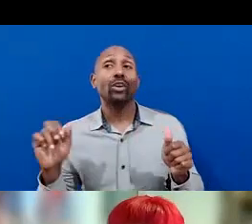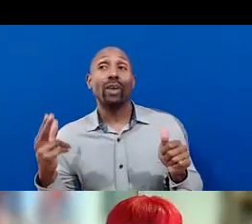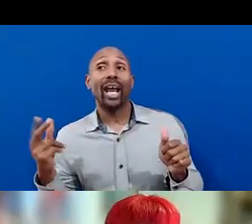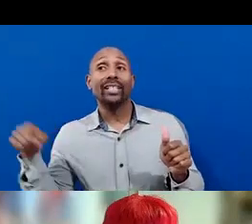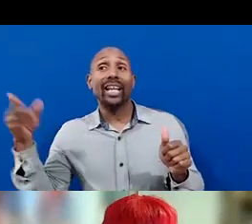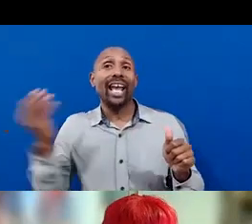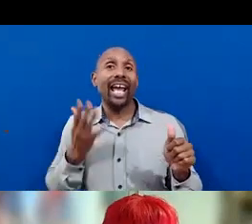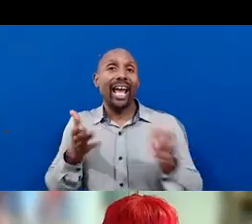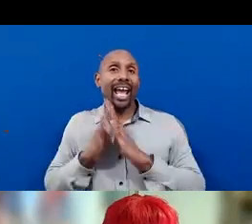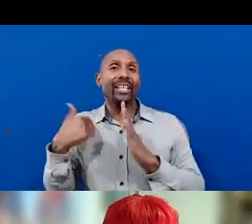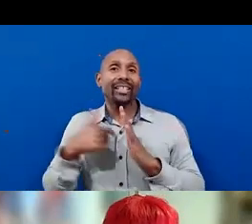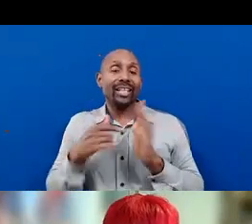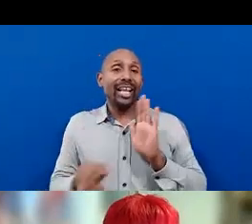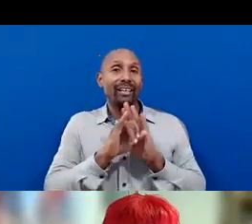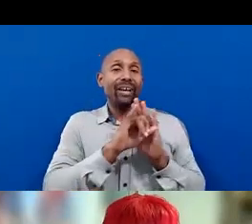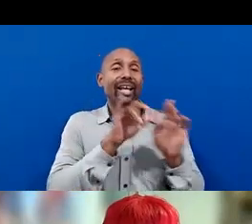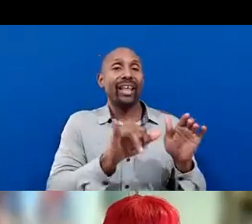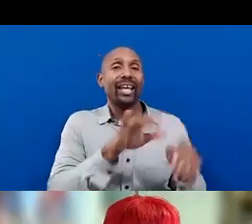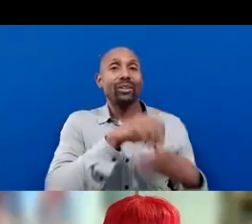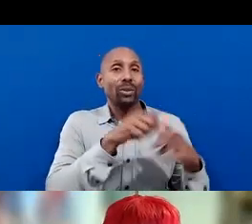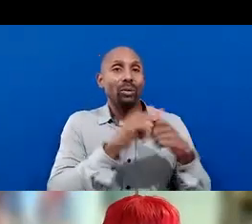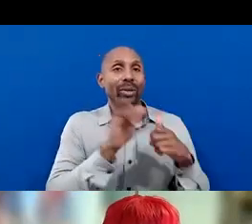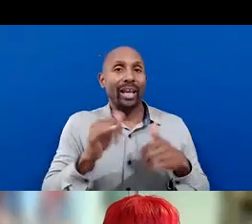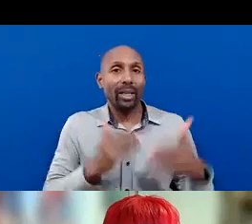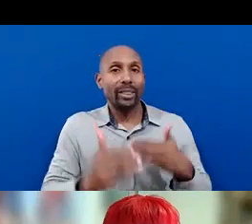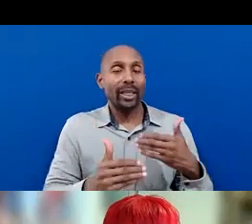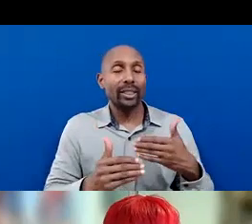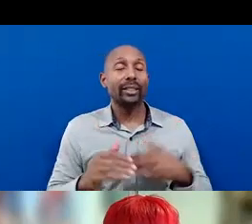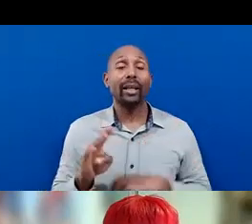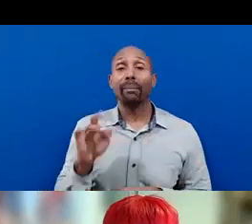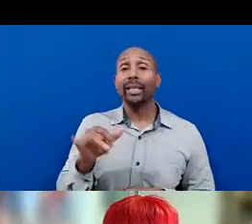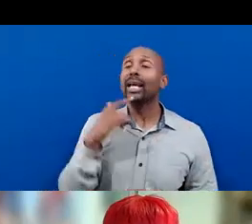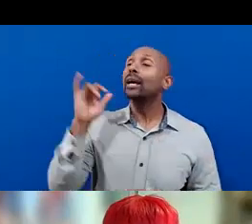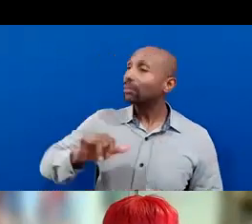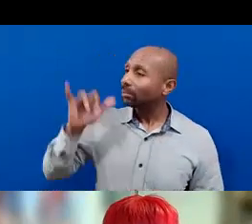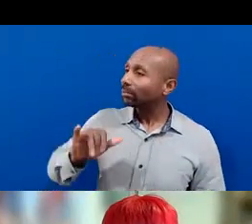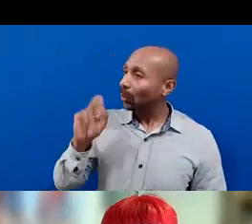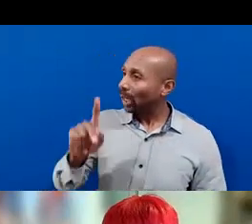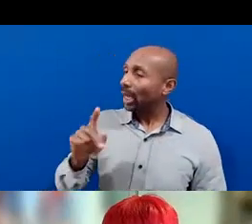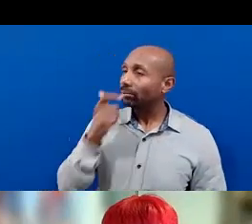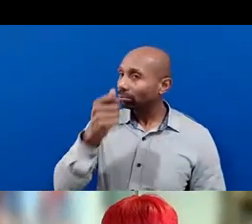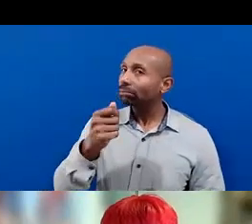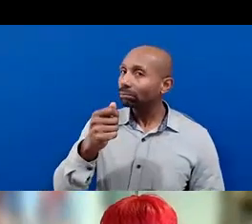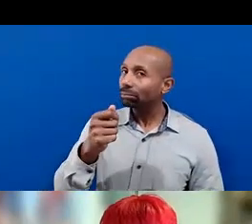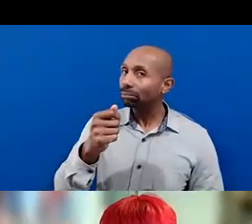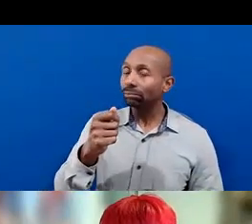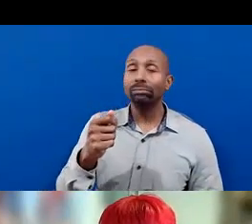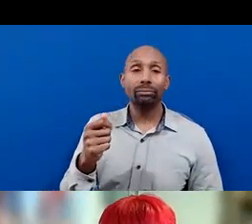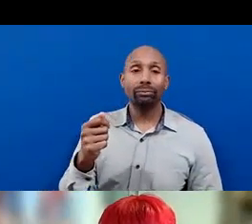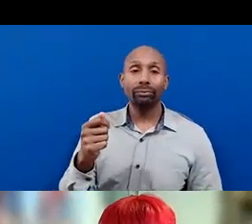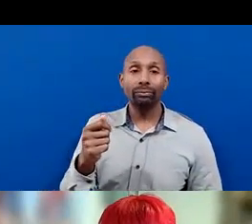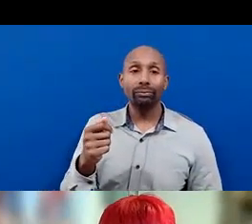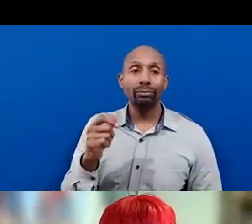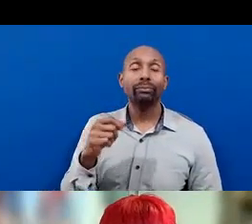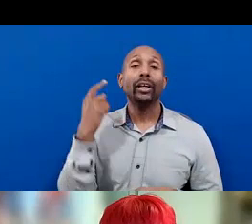process. Okay. Yeah, that's interesting. So yeah, I would definitely, and again, that's not on the list